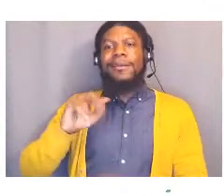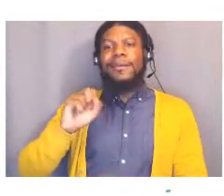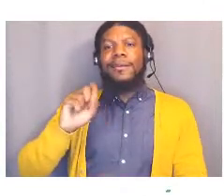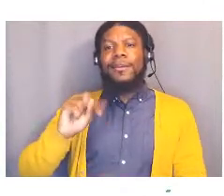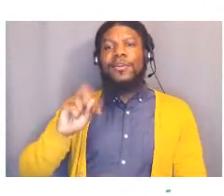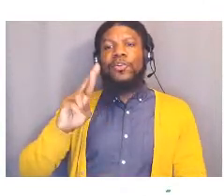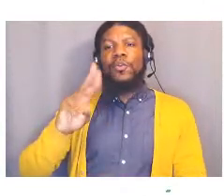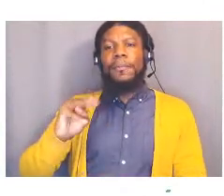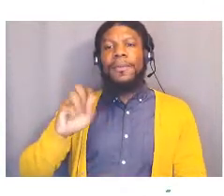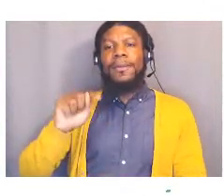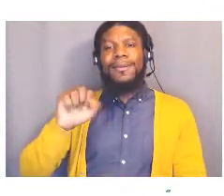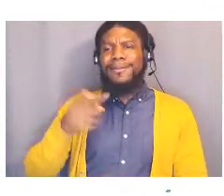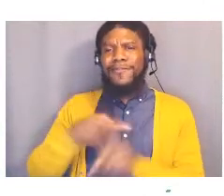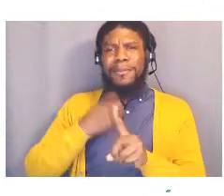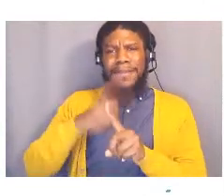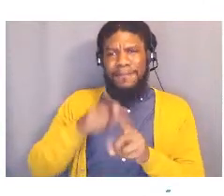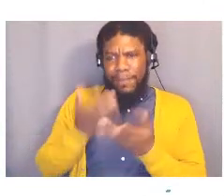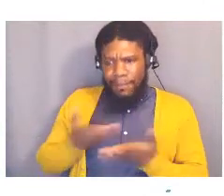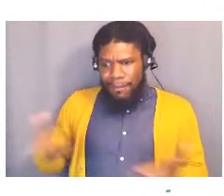things. And then